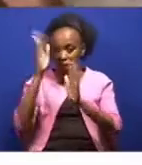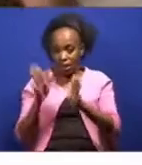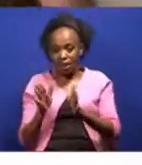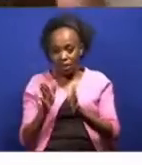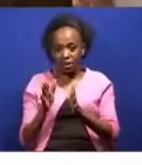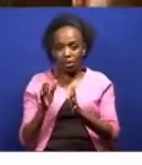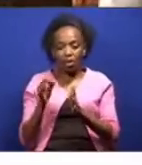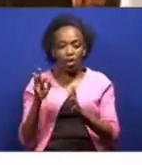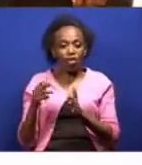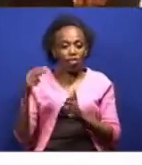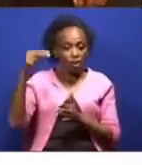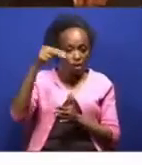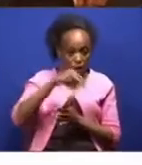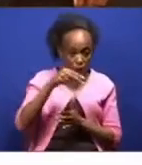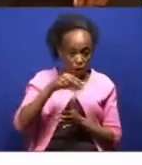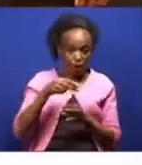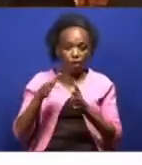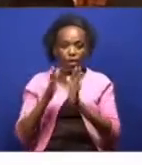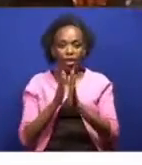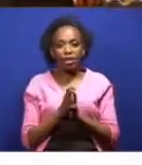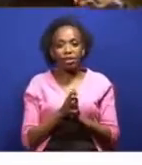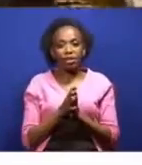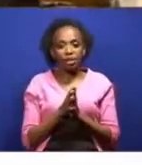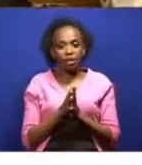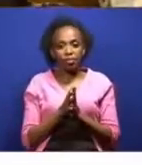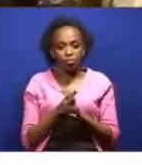the subsidy mechanism.